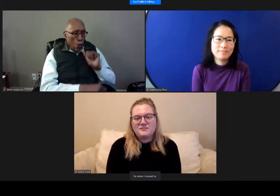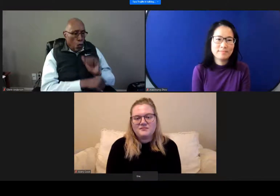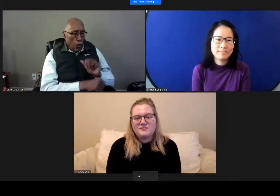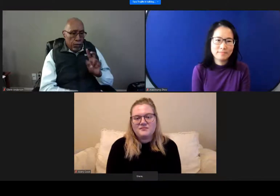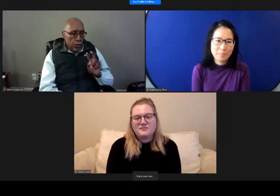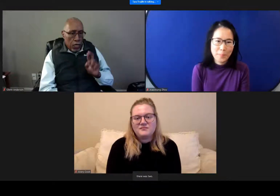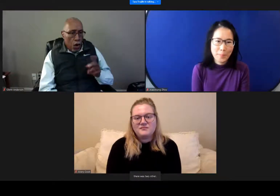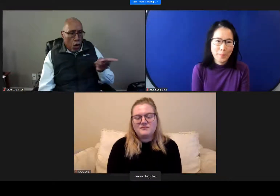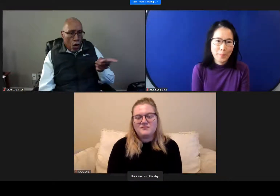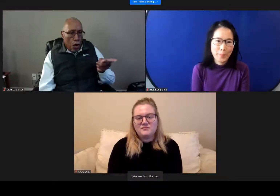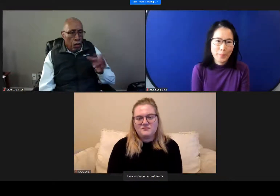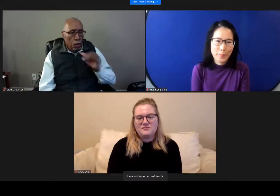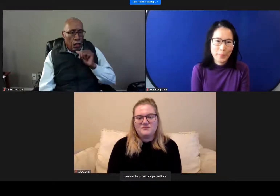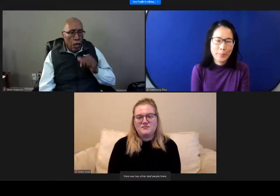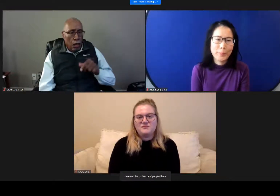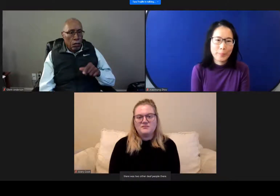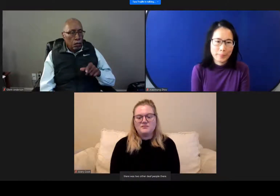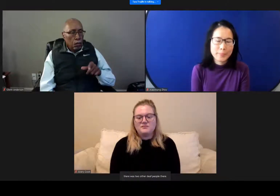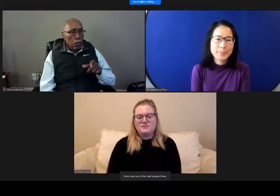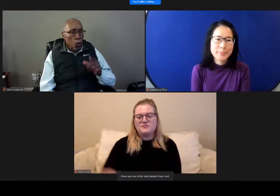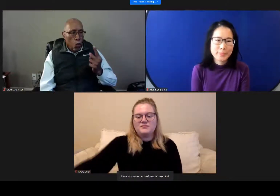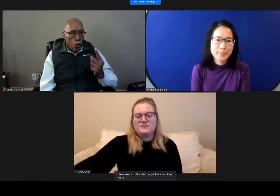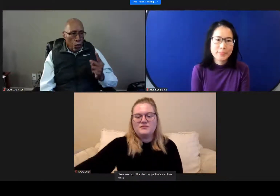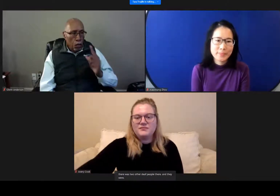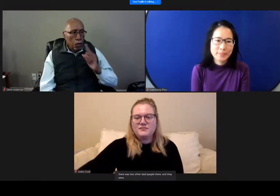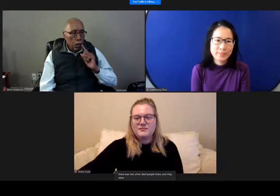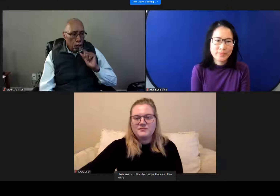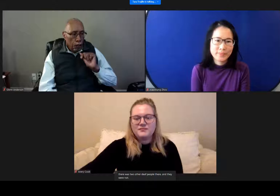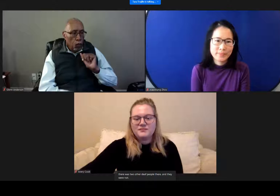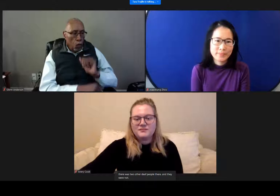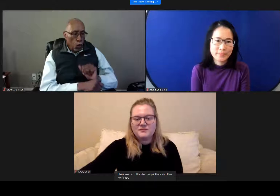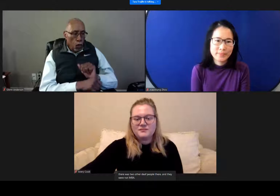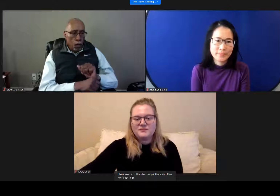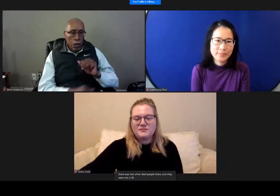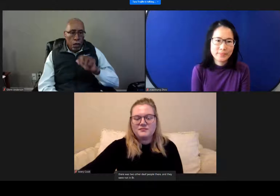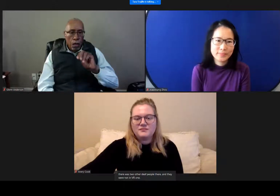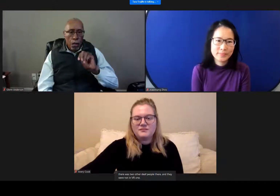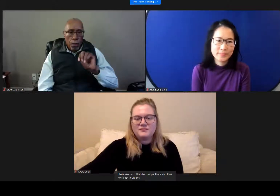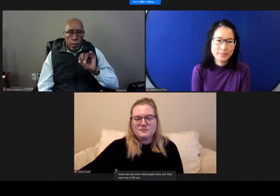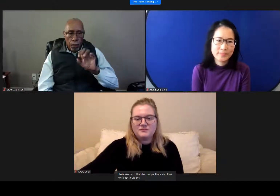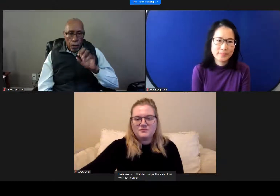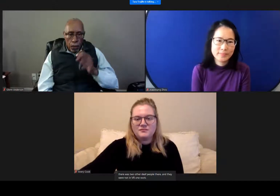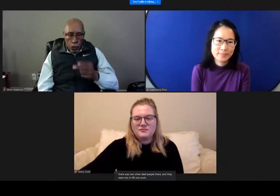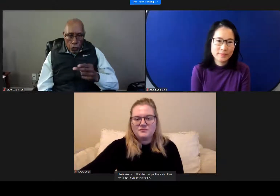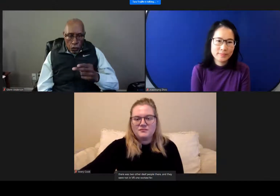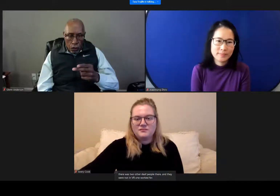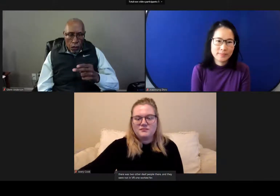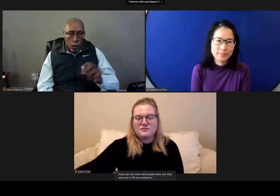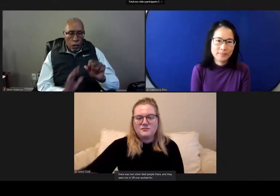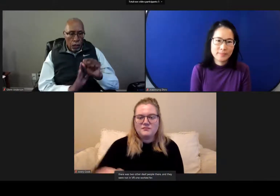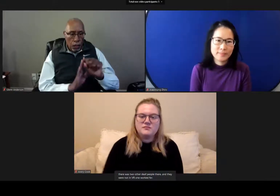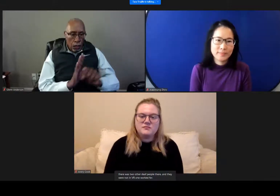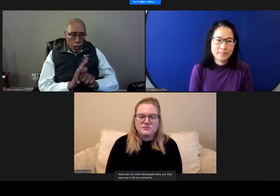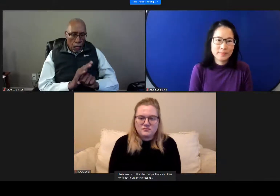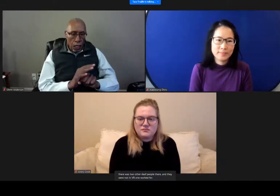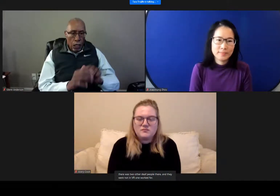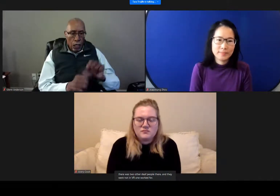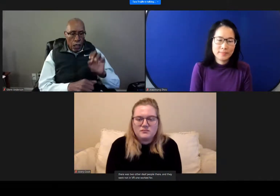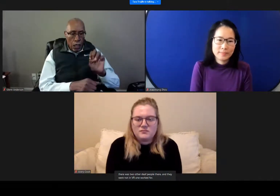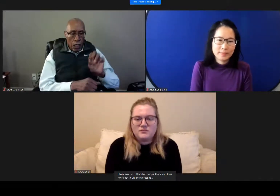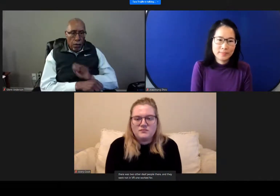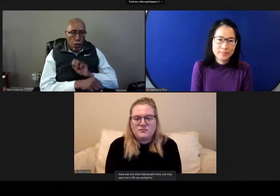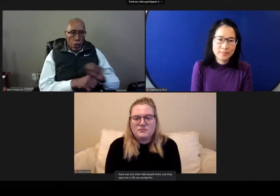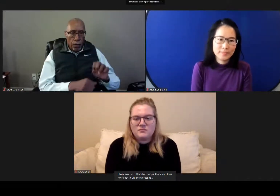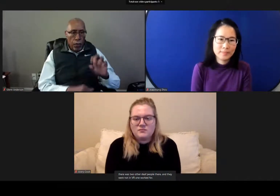there was 2 other deaf people there, and they were not in VR. One worked for